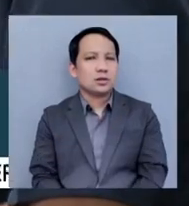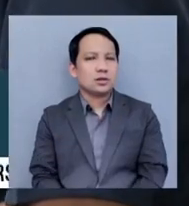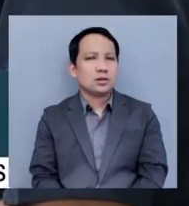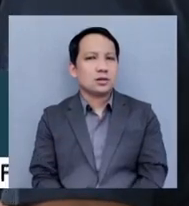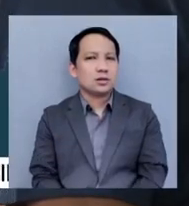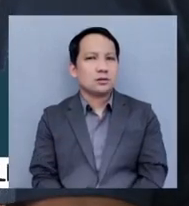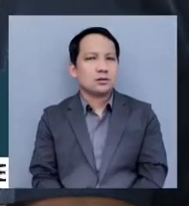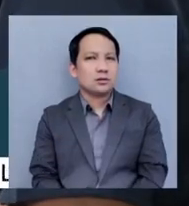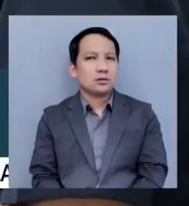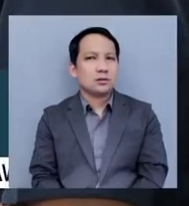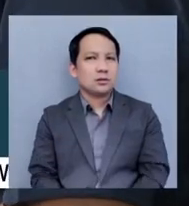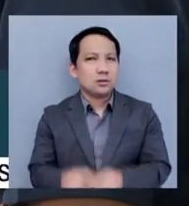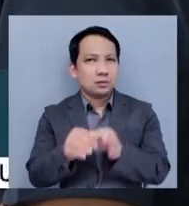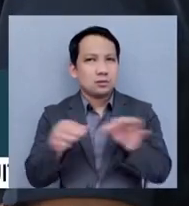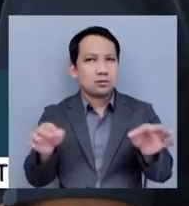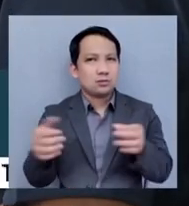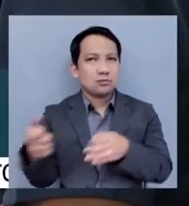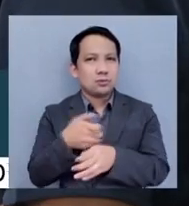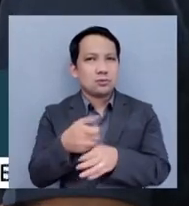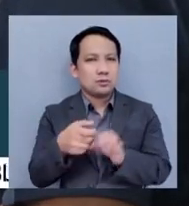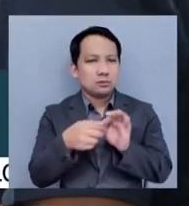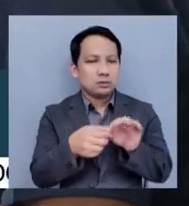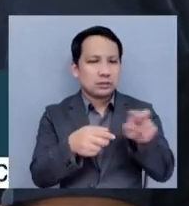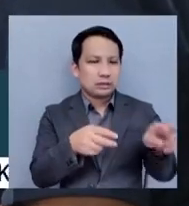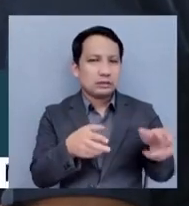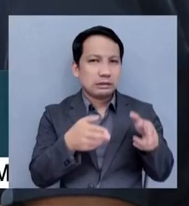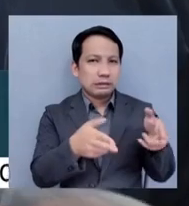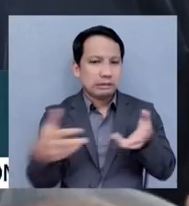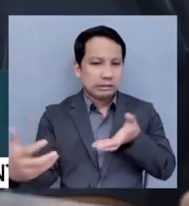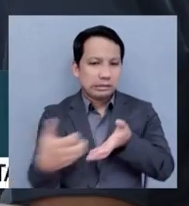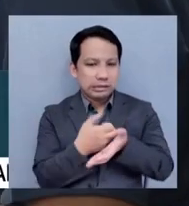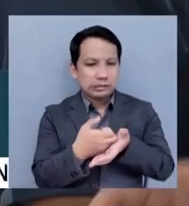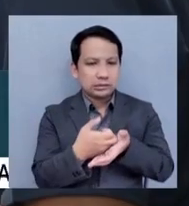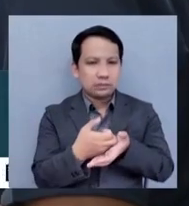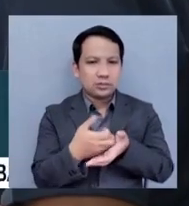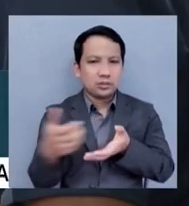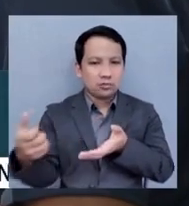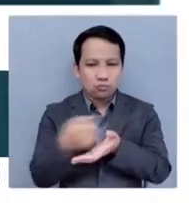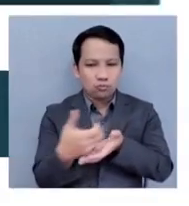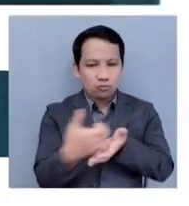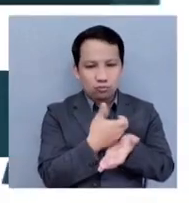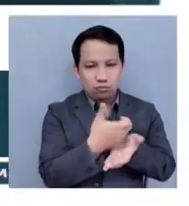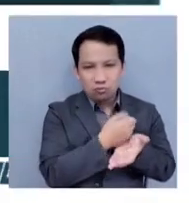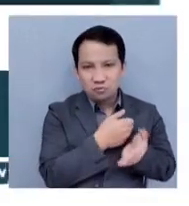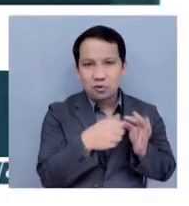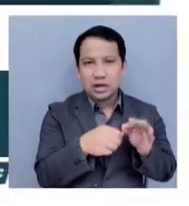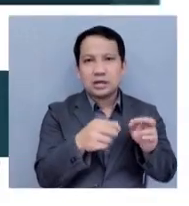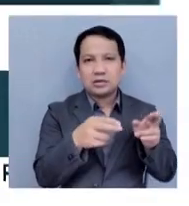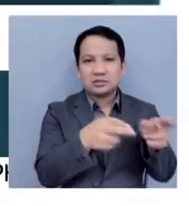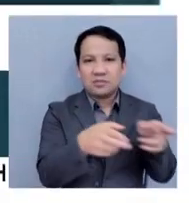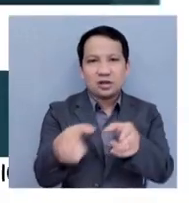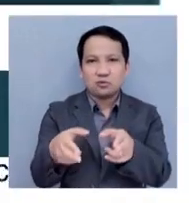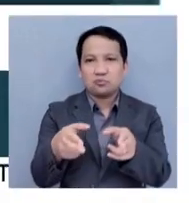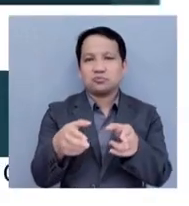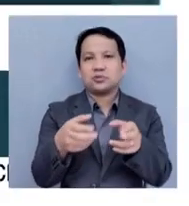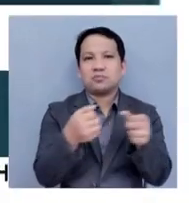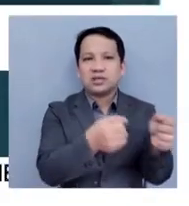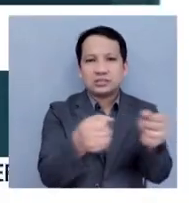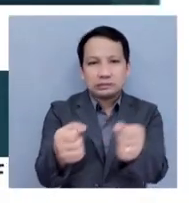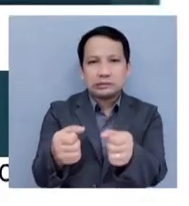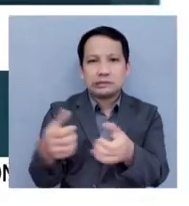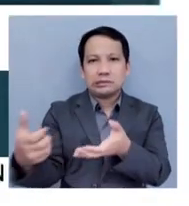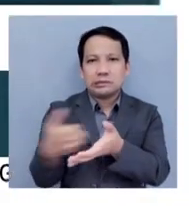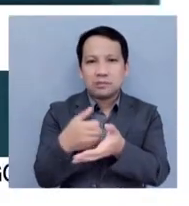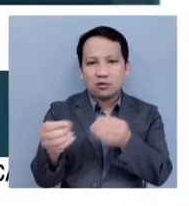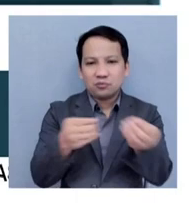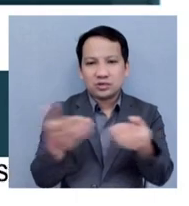a script that is farthest from the truth. Okay, and that script, of course, involved some